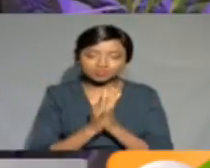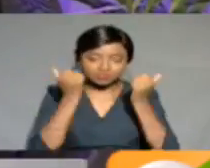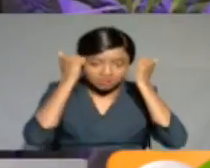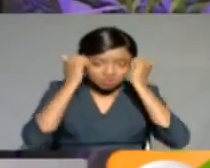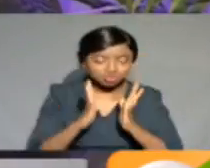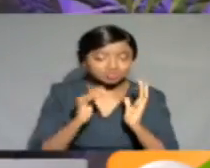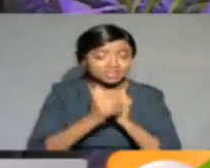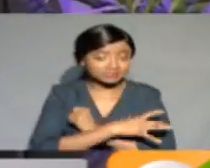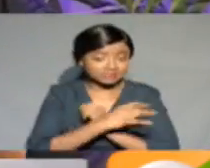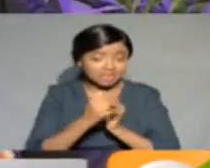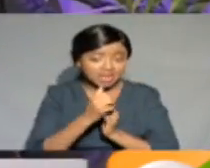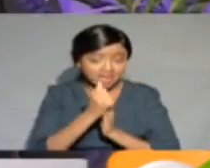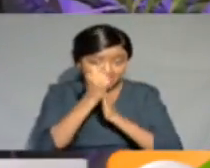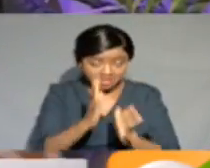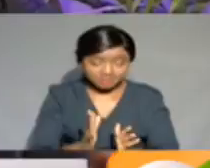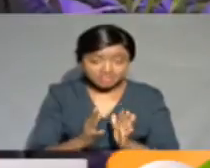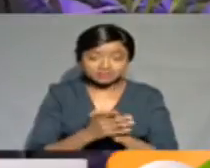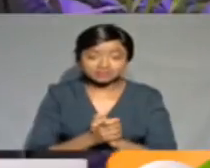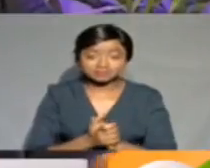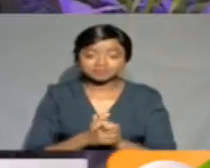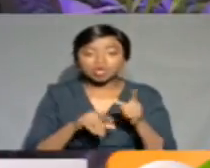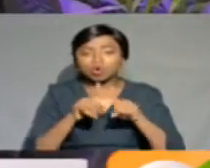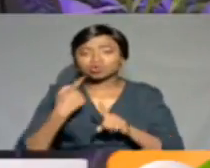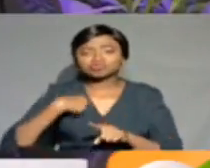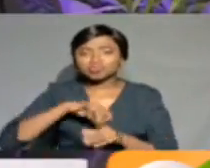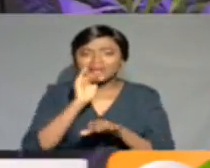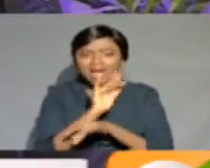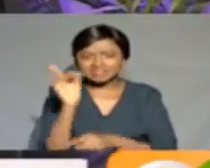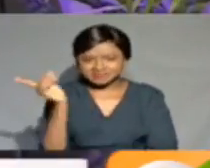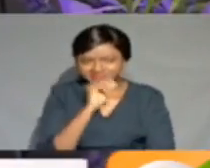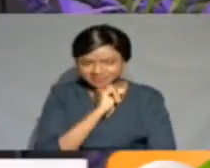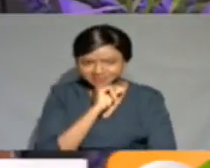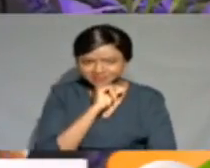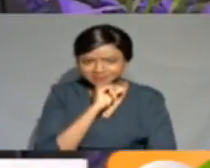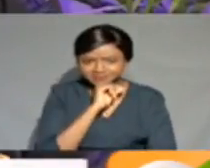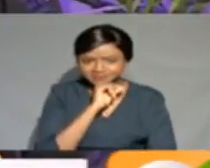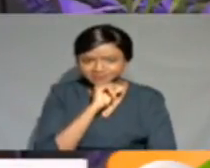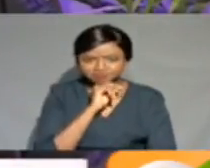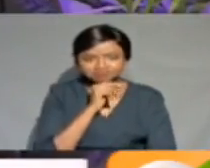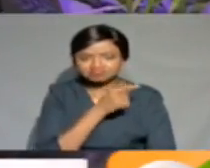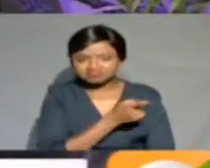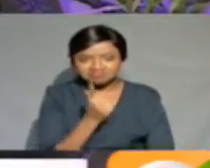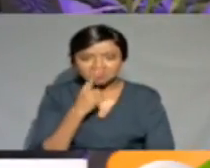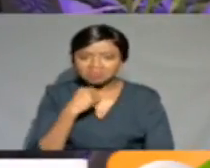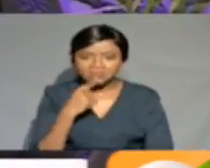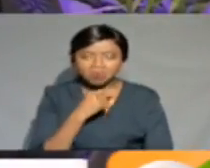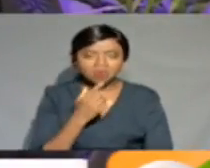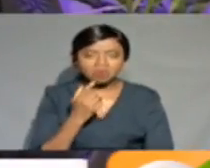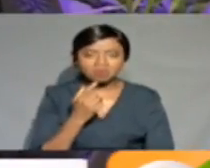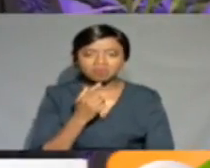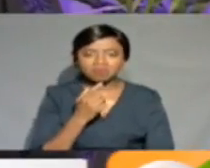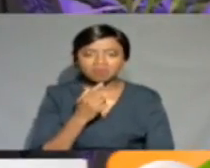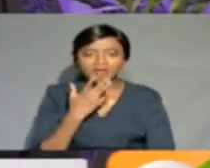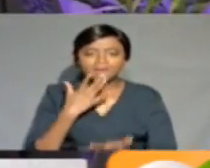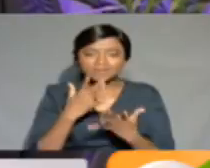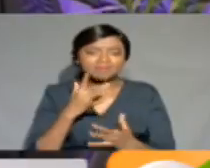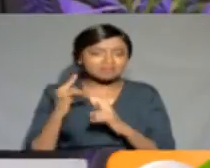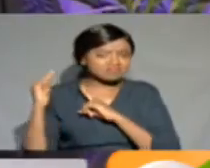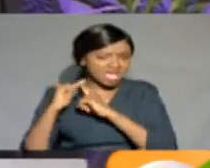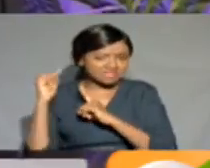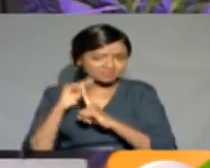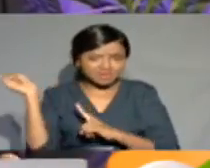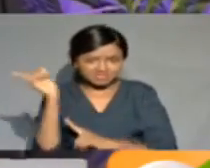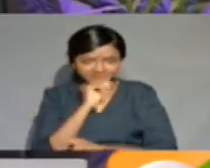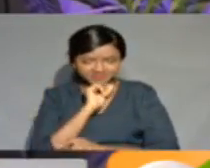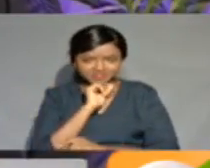student leaders. We do ask those who have been visited with bullying